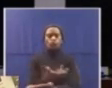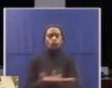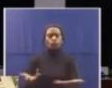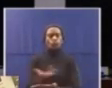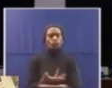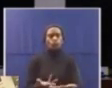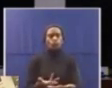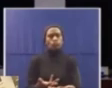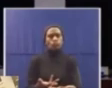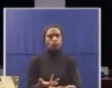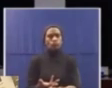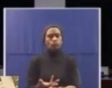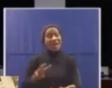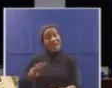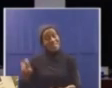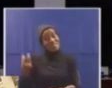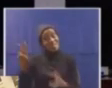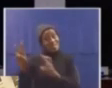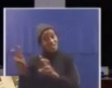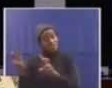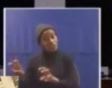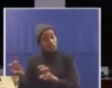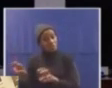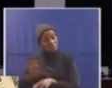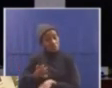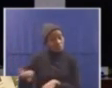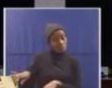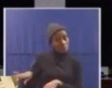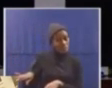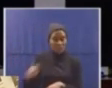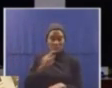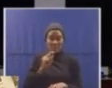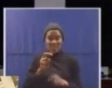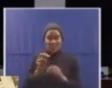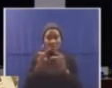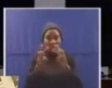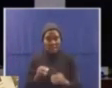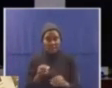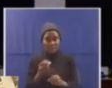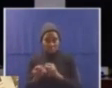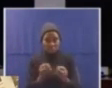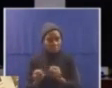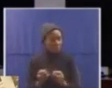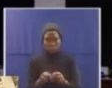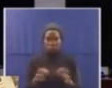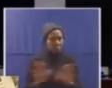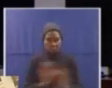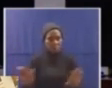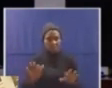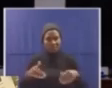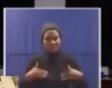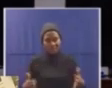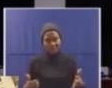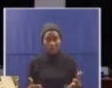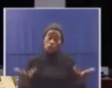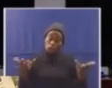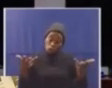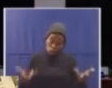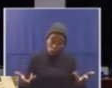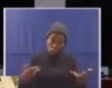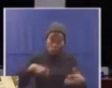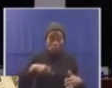dealing with this issue, then you have not started your peace process. So when